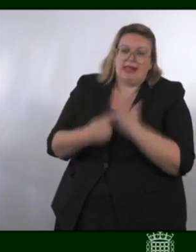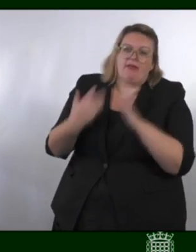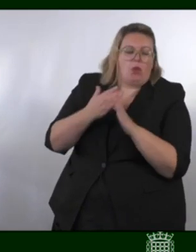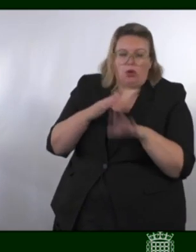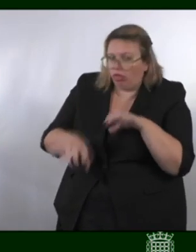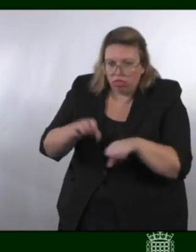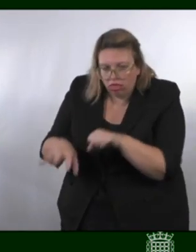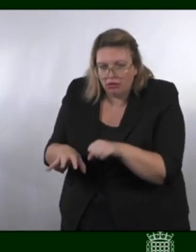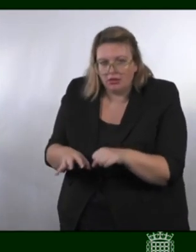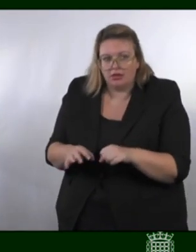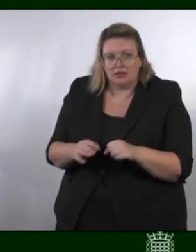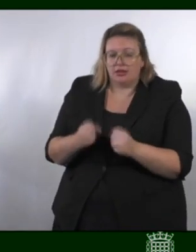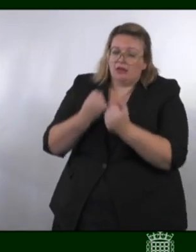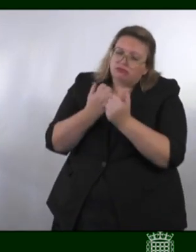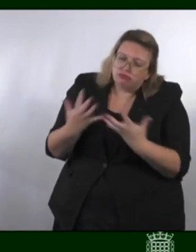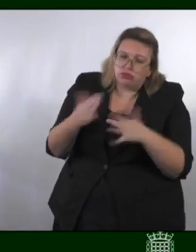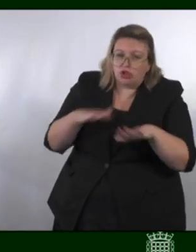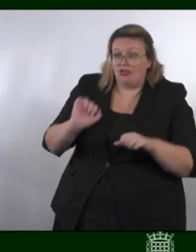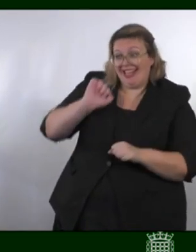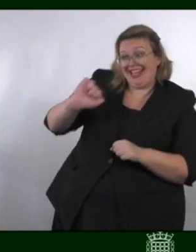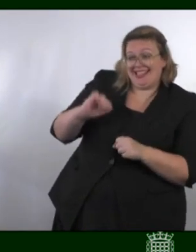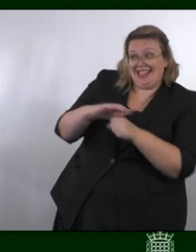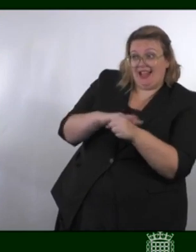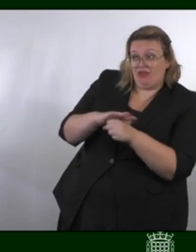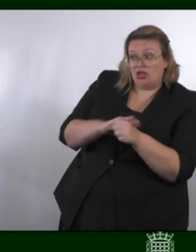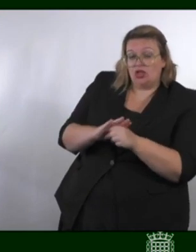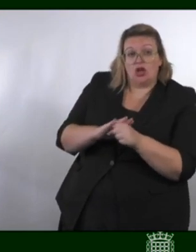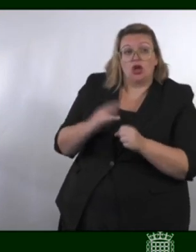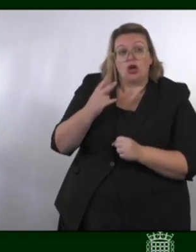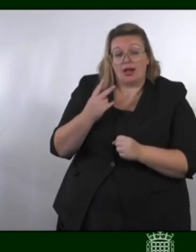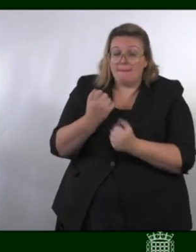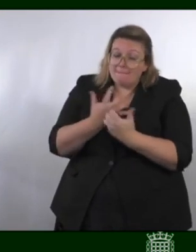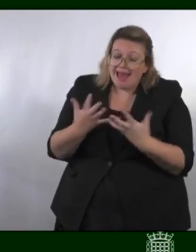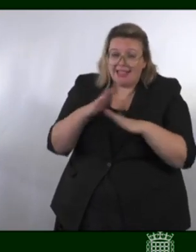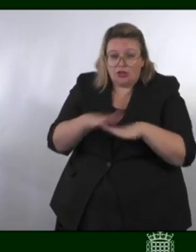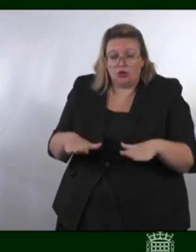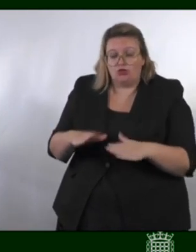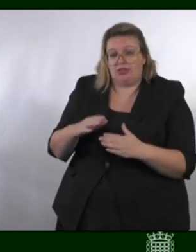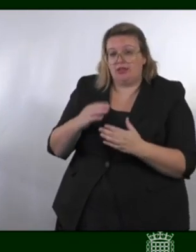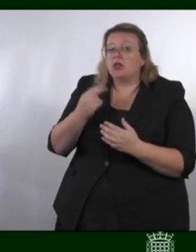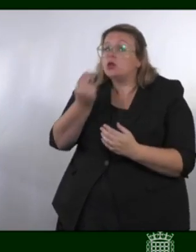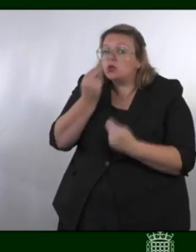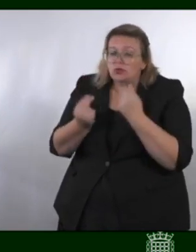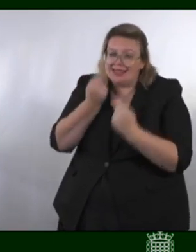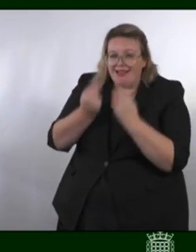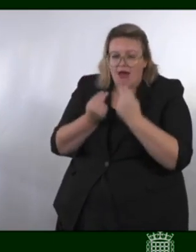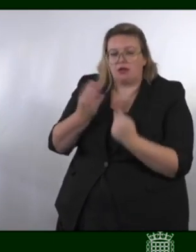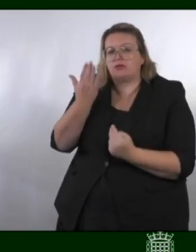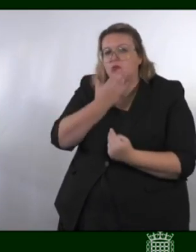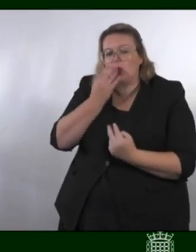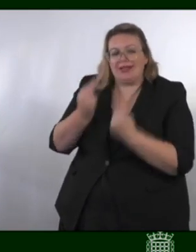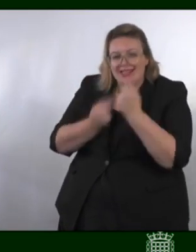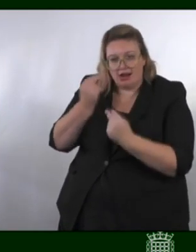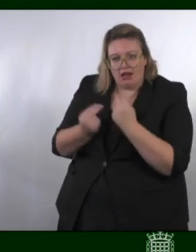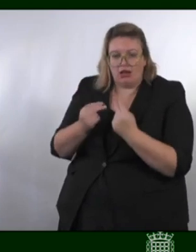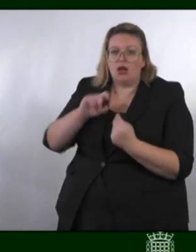3,272 kids in his own seat, 2016 in mind, school dinners are in the balance. Can he start by voting with us tonight and